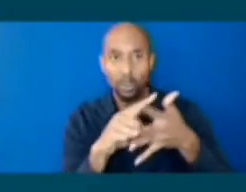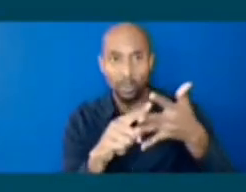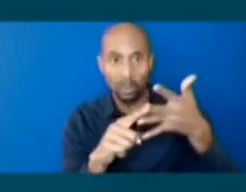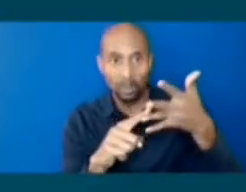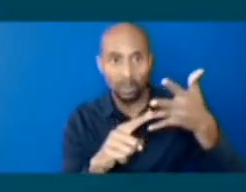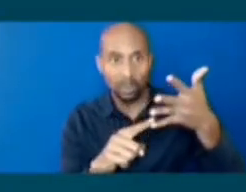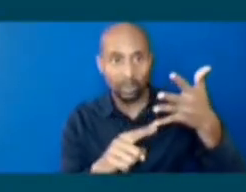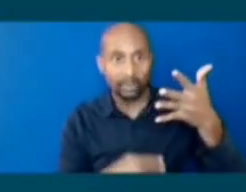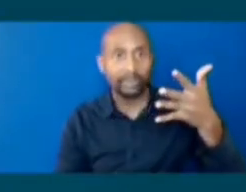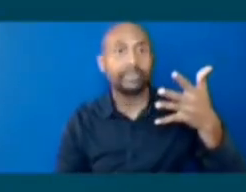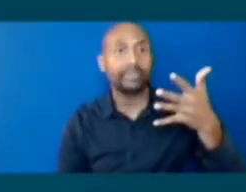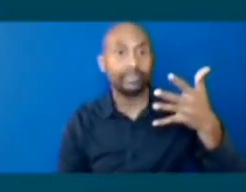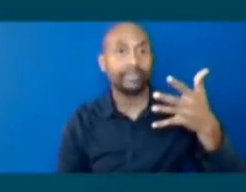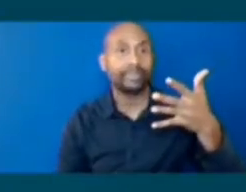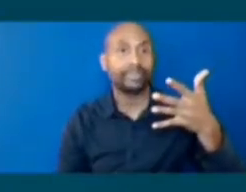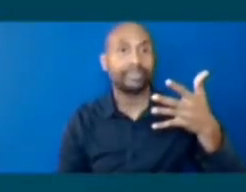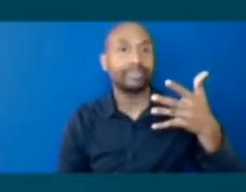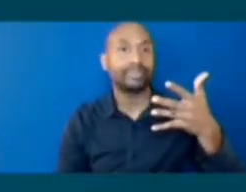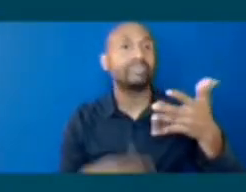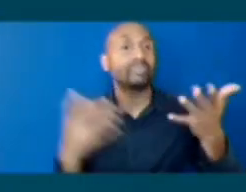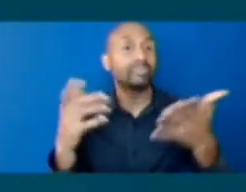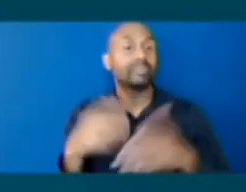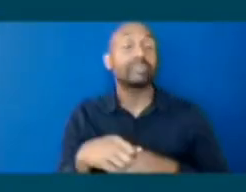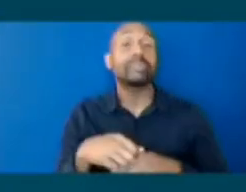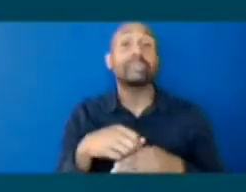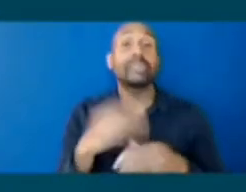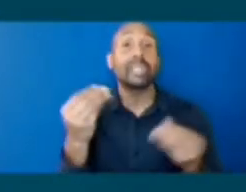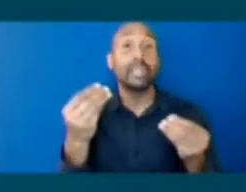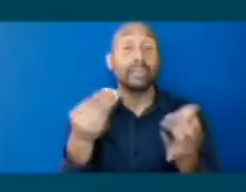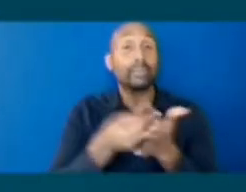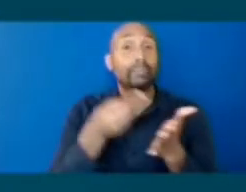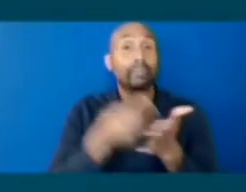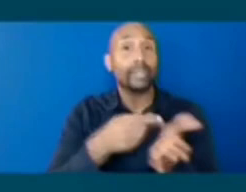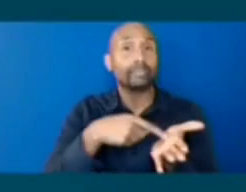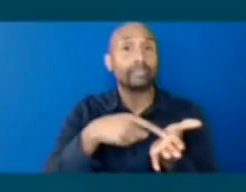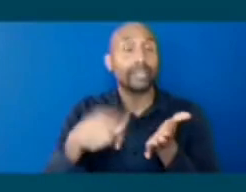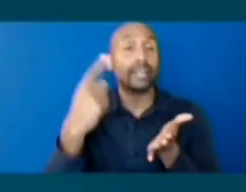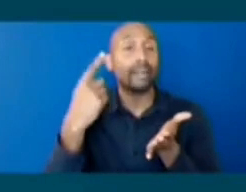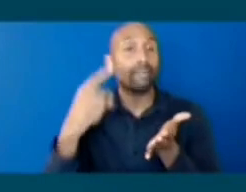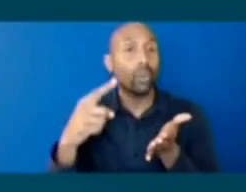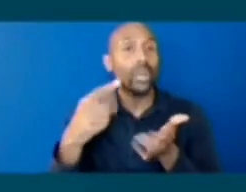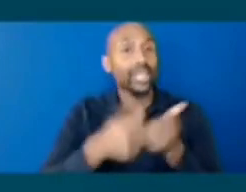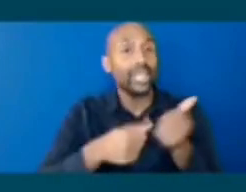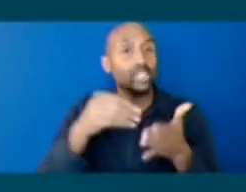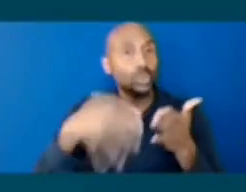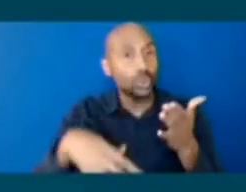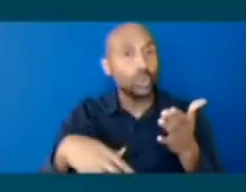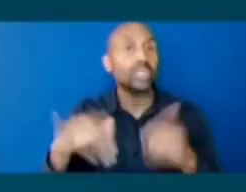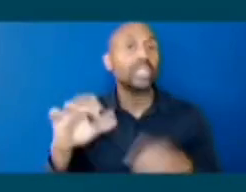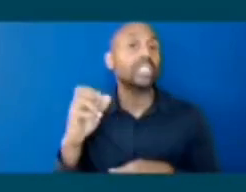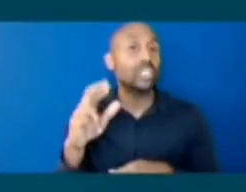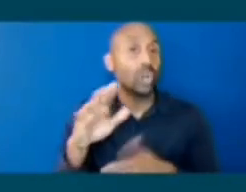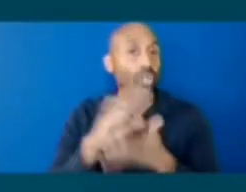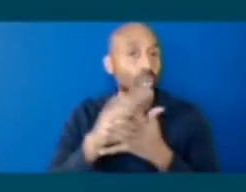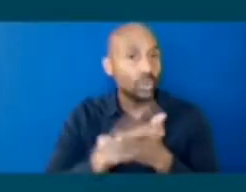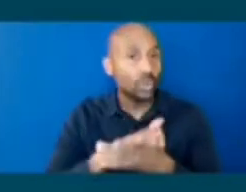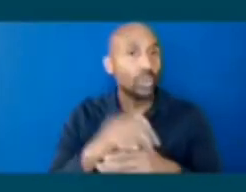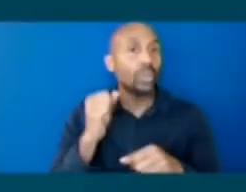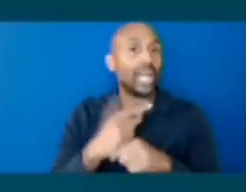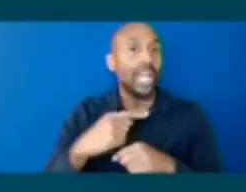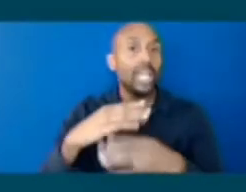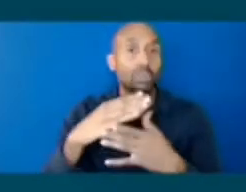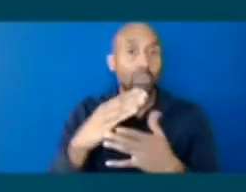spending, charter fund increases, annual budget enhancements, beyond basic education, teacher supplements, fund balance, county